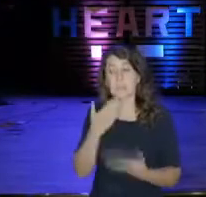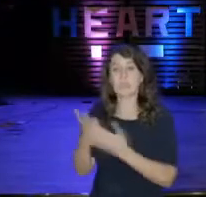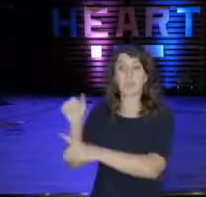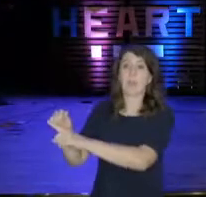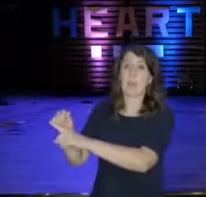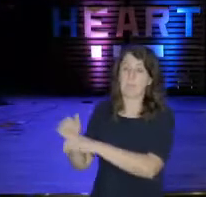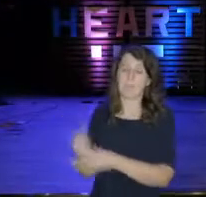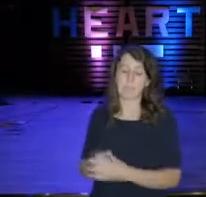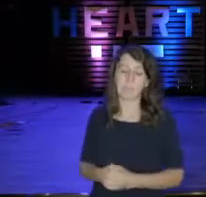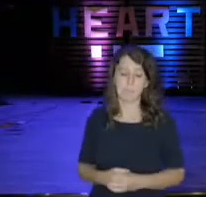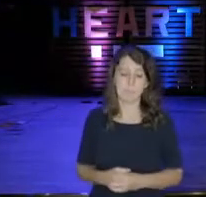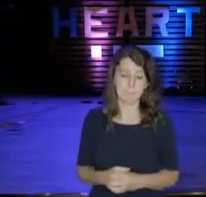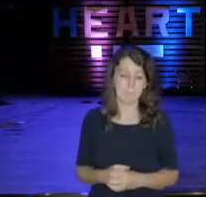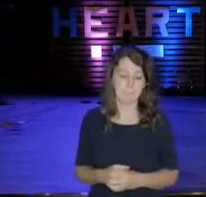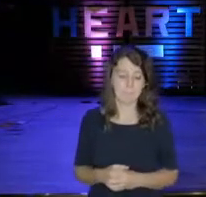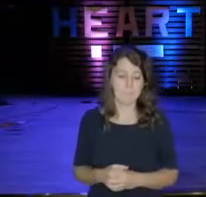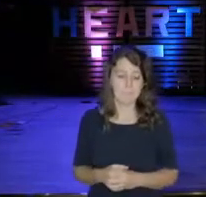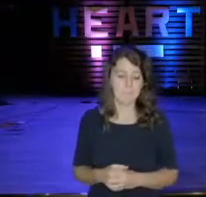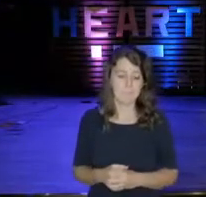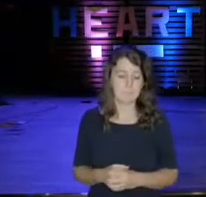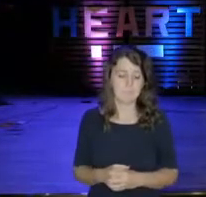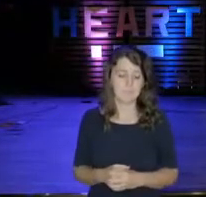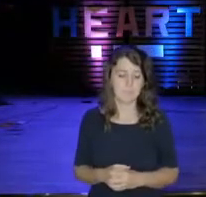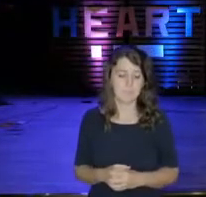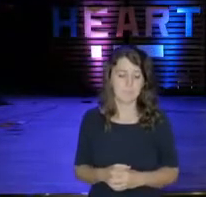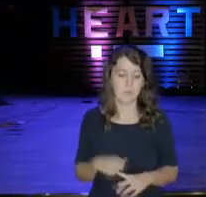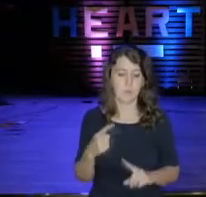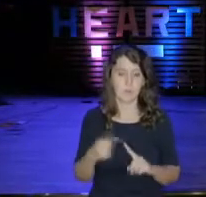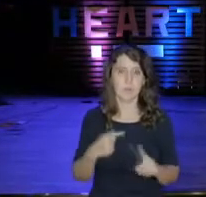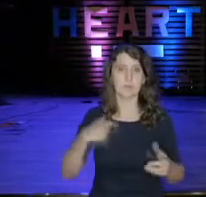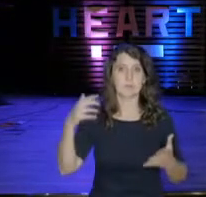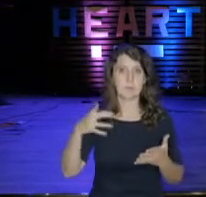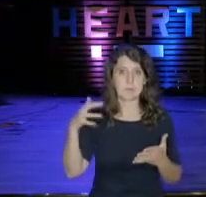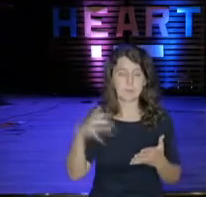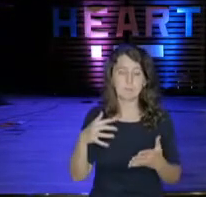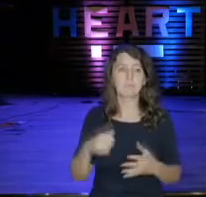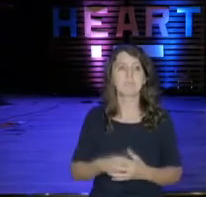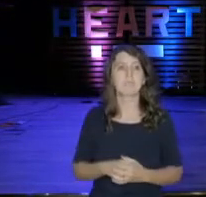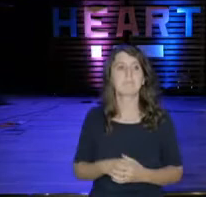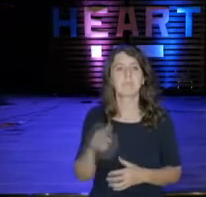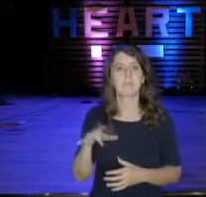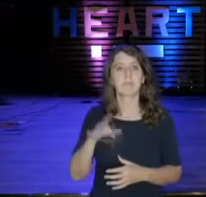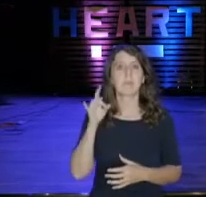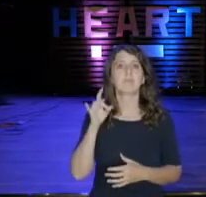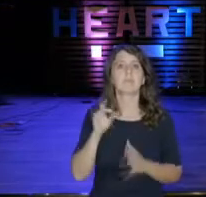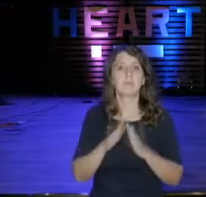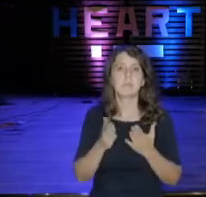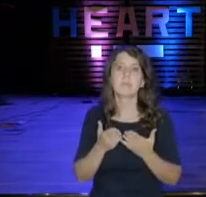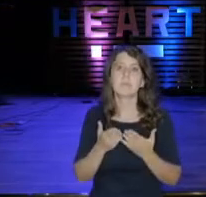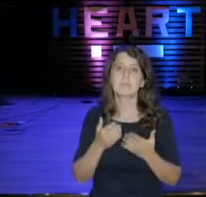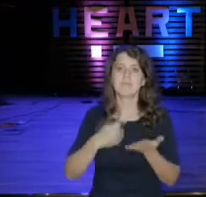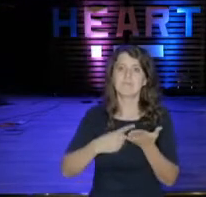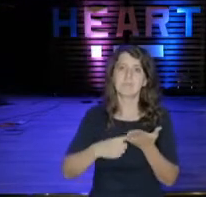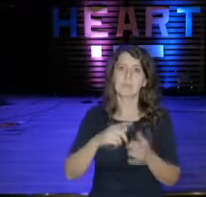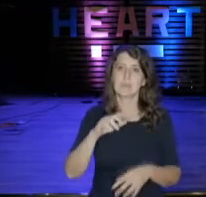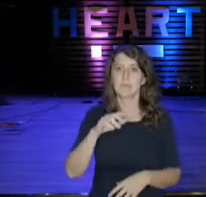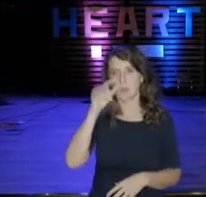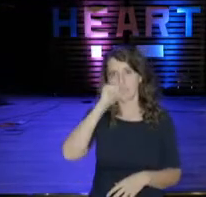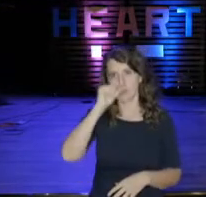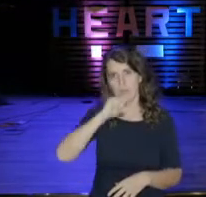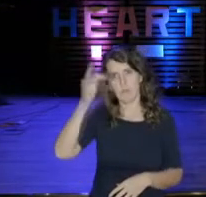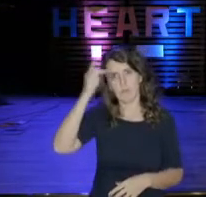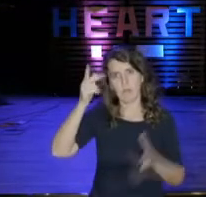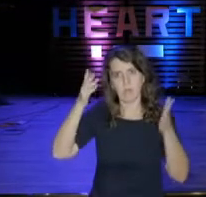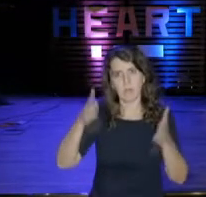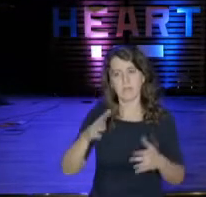In studying for this message, I came across one of the commentaries mentions Aristotle, the